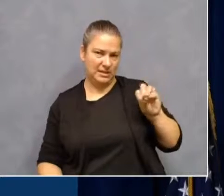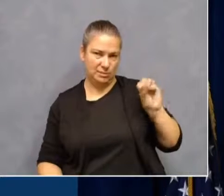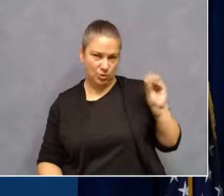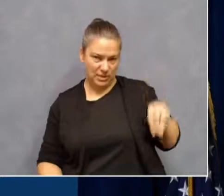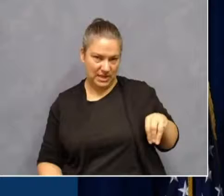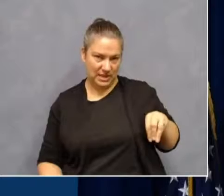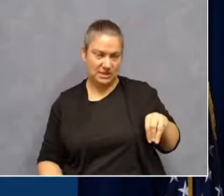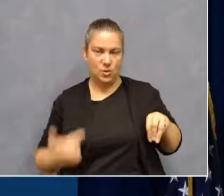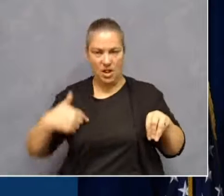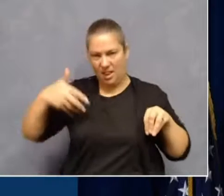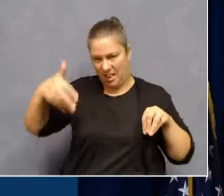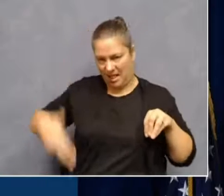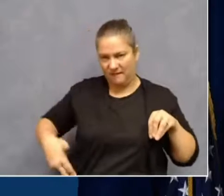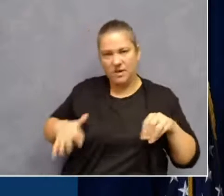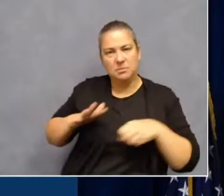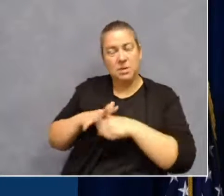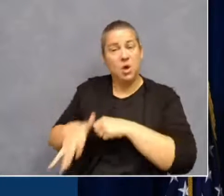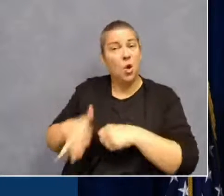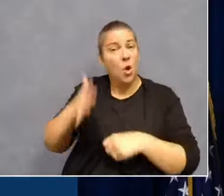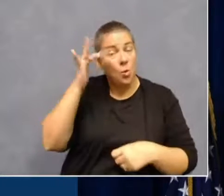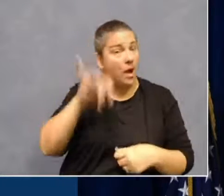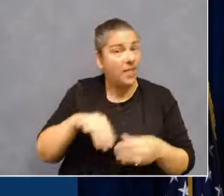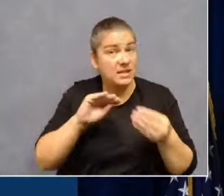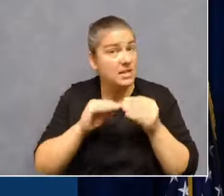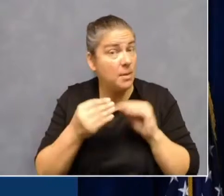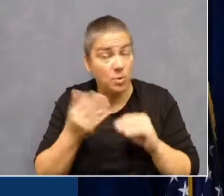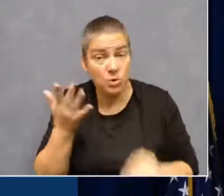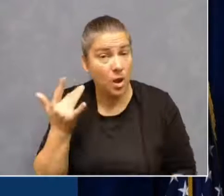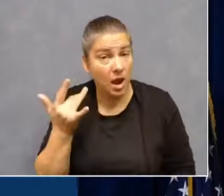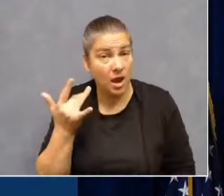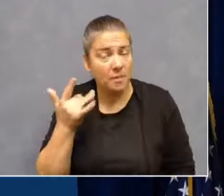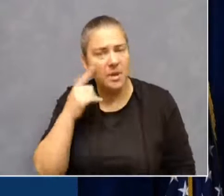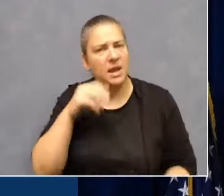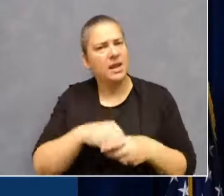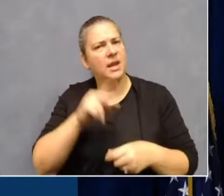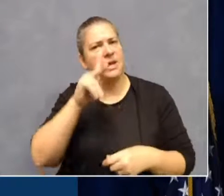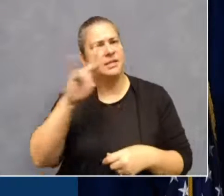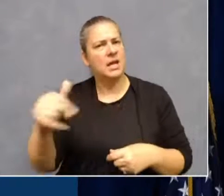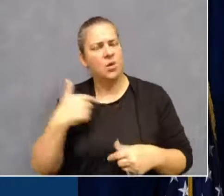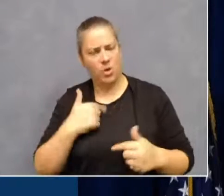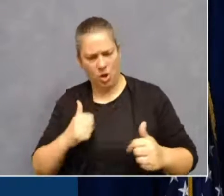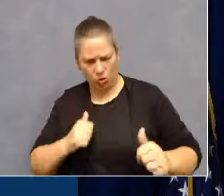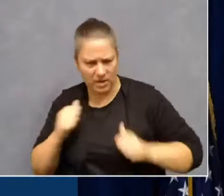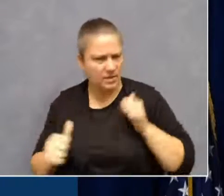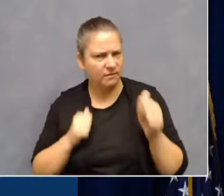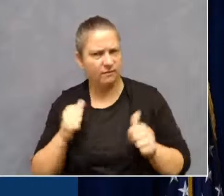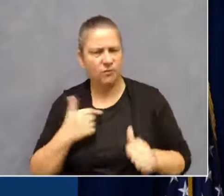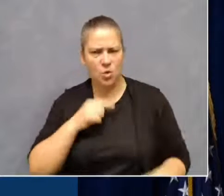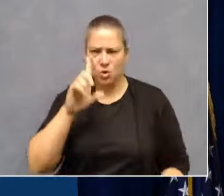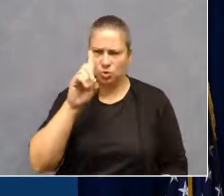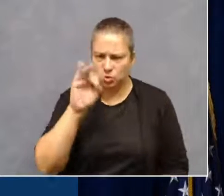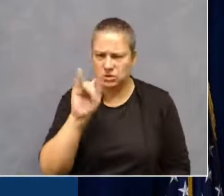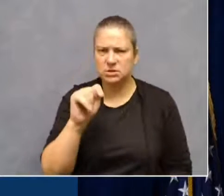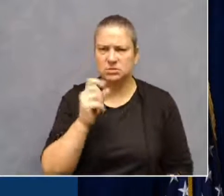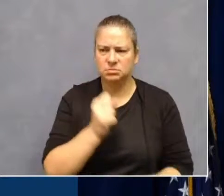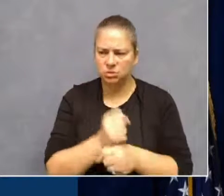numbers are what they are is we've been aggressive in Kentucky to make sure we take steps before we run out of